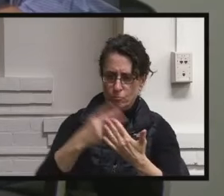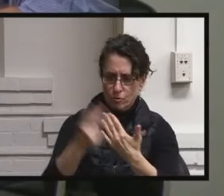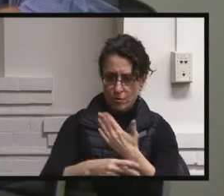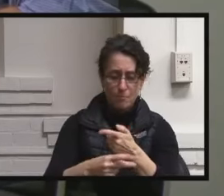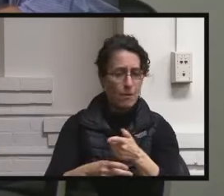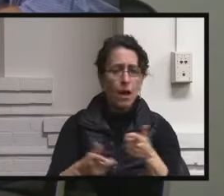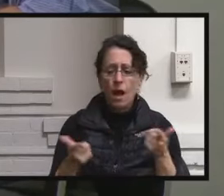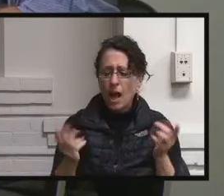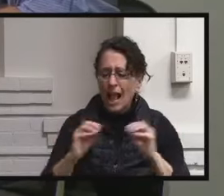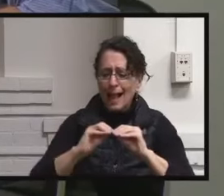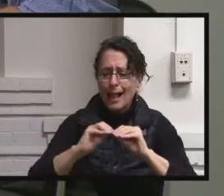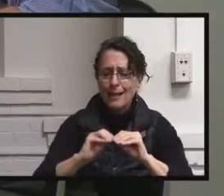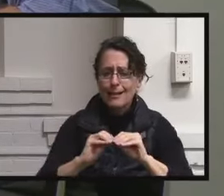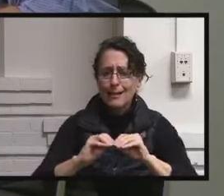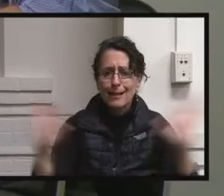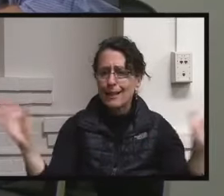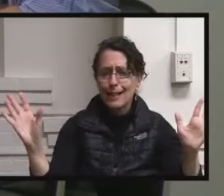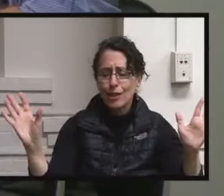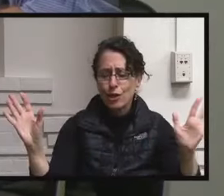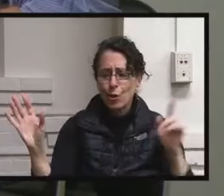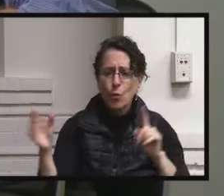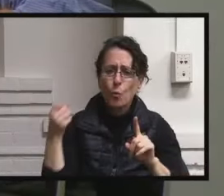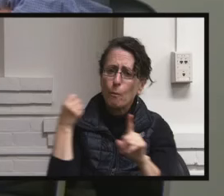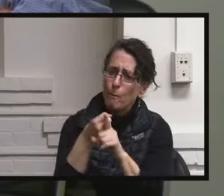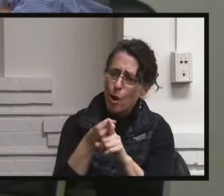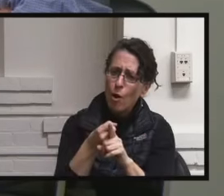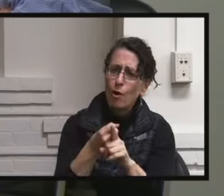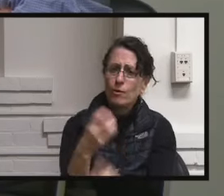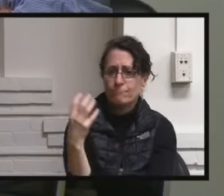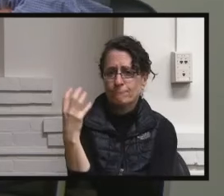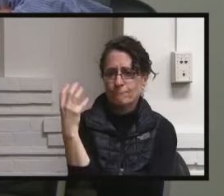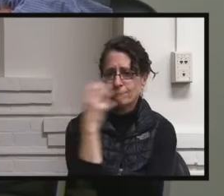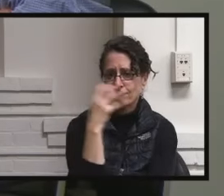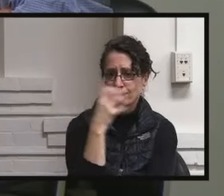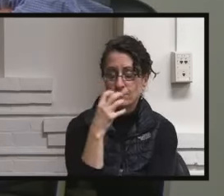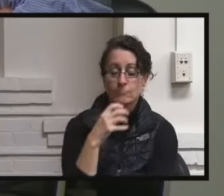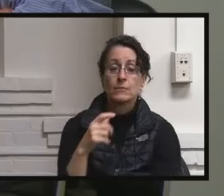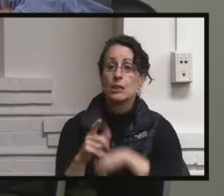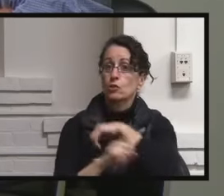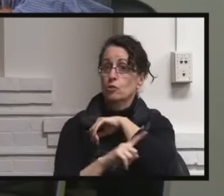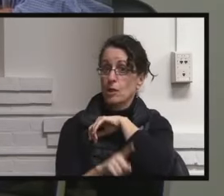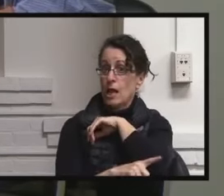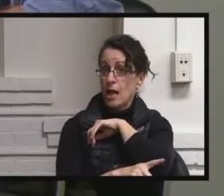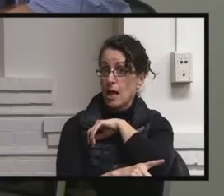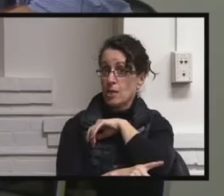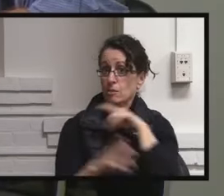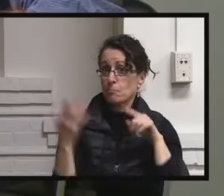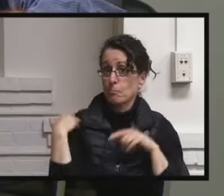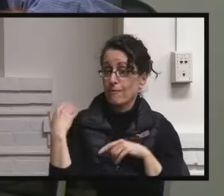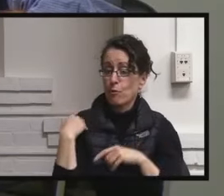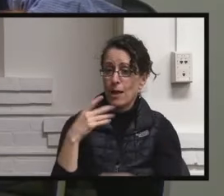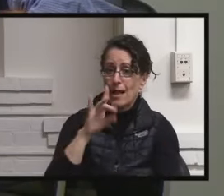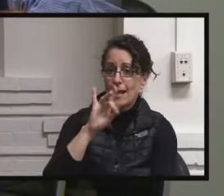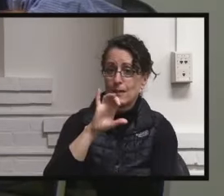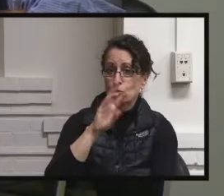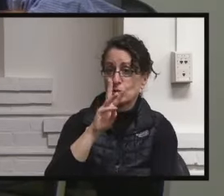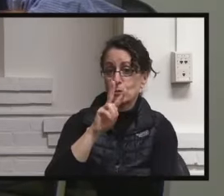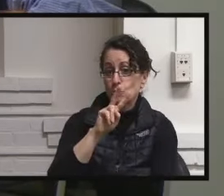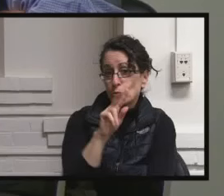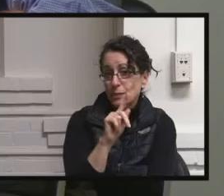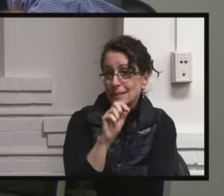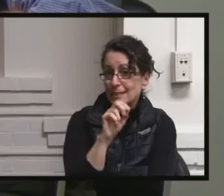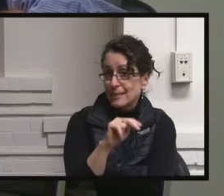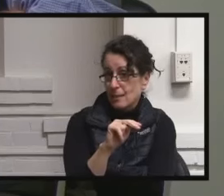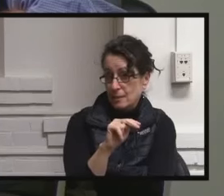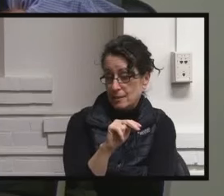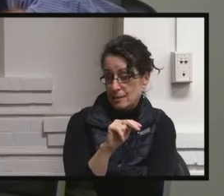stand out when looking at the pie chart, in that rubbish, for example, which was 862 tons